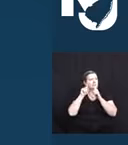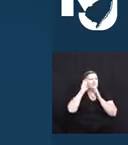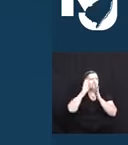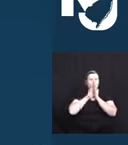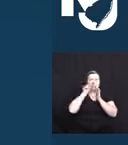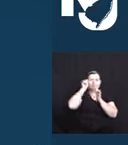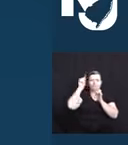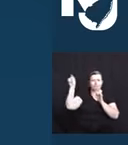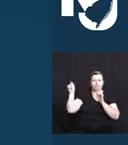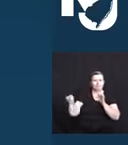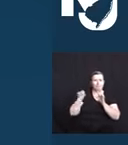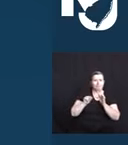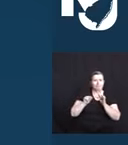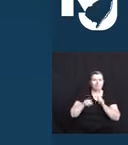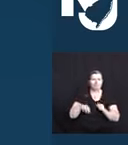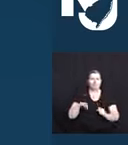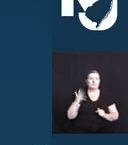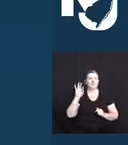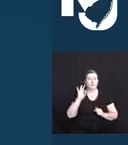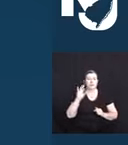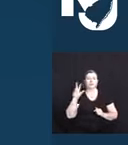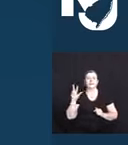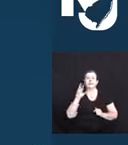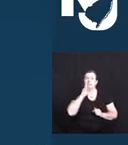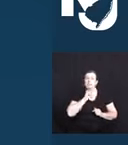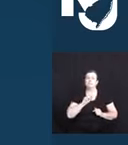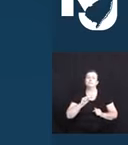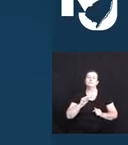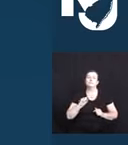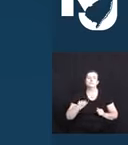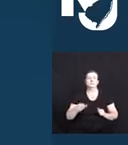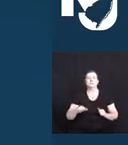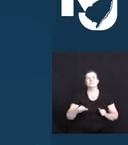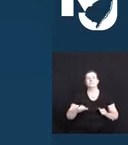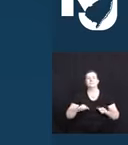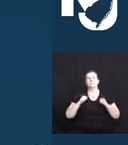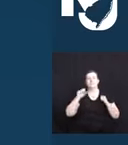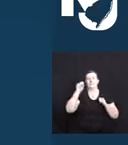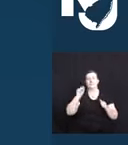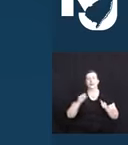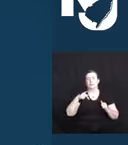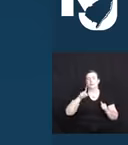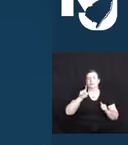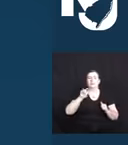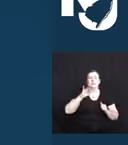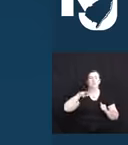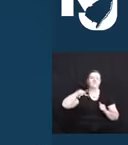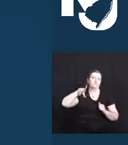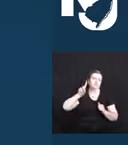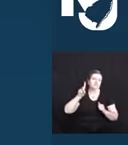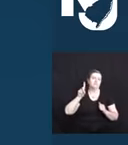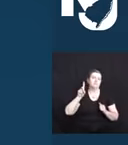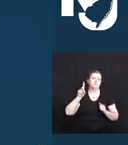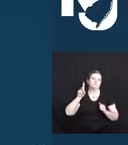93 years old and lived in South Plainfield. She was the first in her family to be born in the United States after her parents